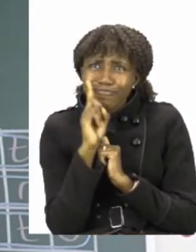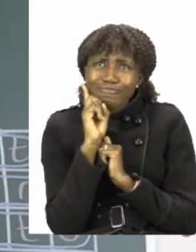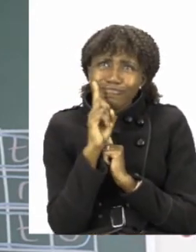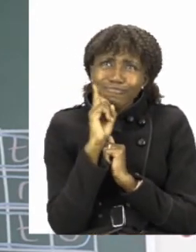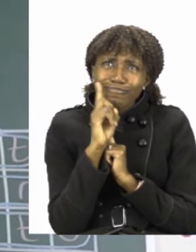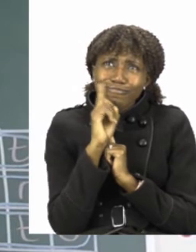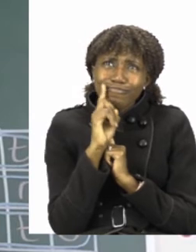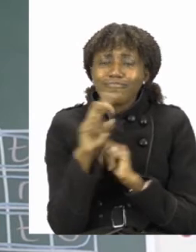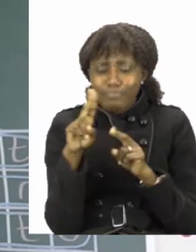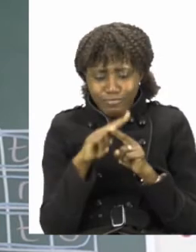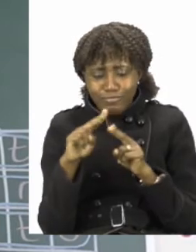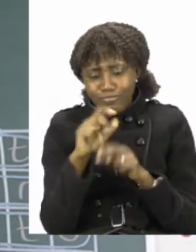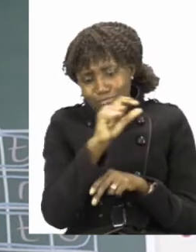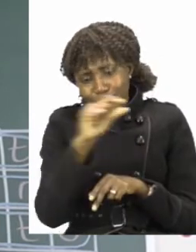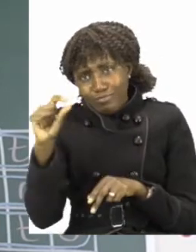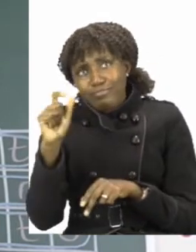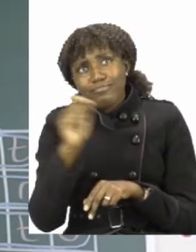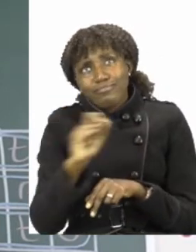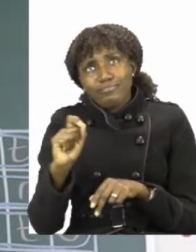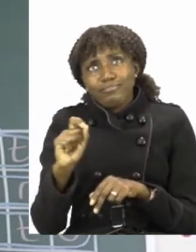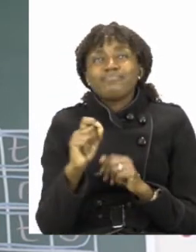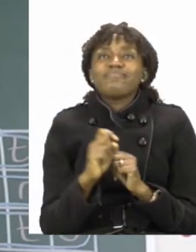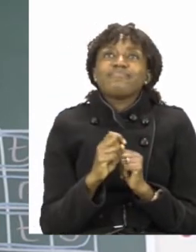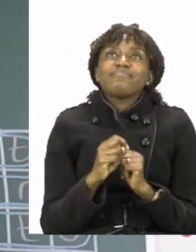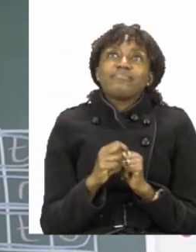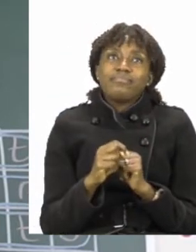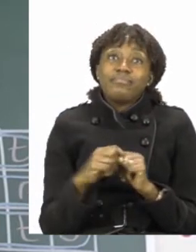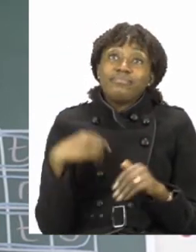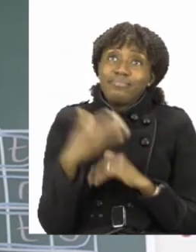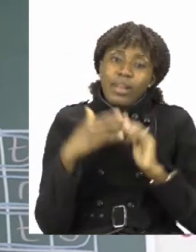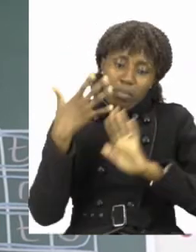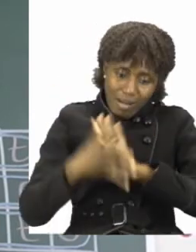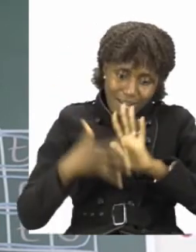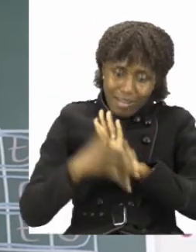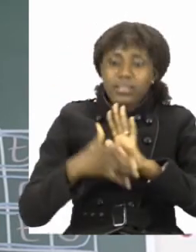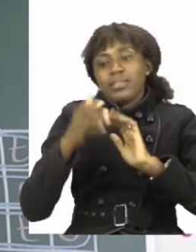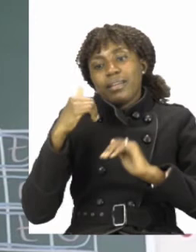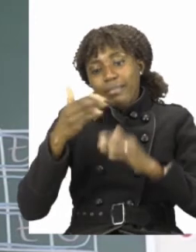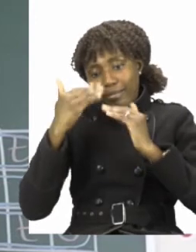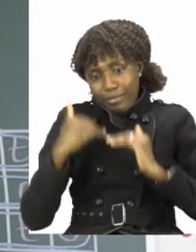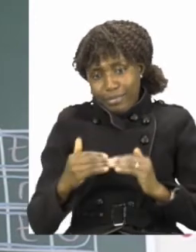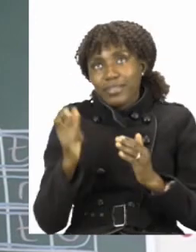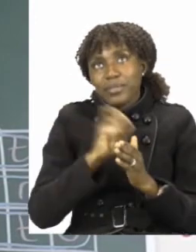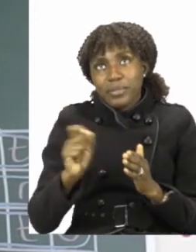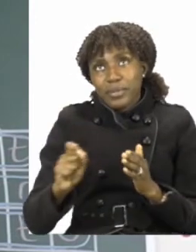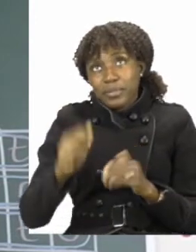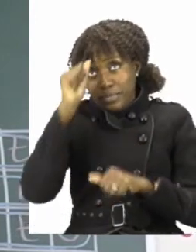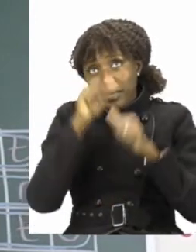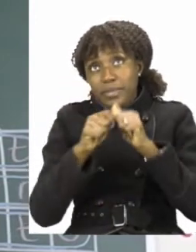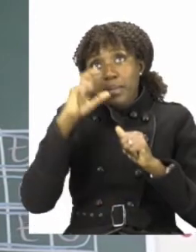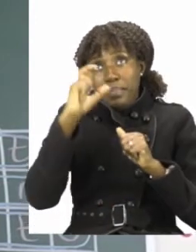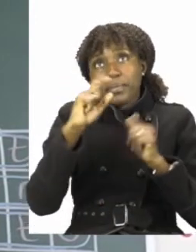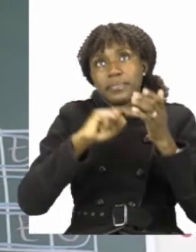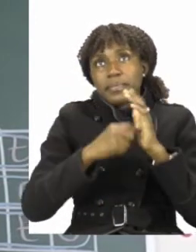use them in sentences. Say your sentence out loud before you write it down. And don't forget your capital letter and your full